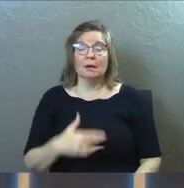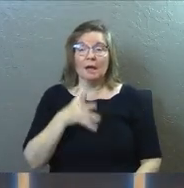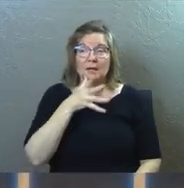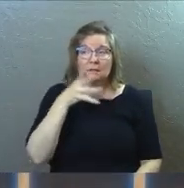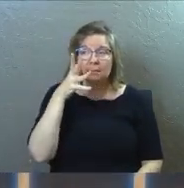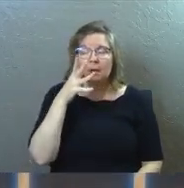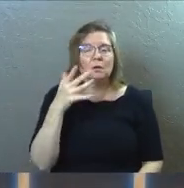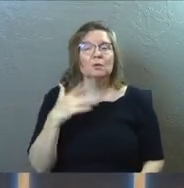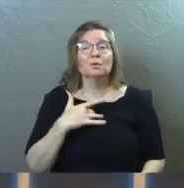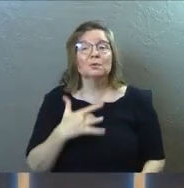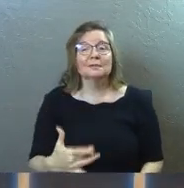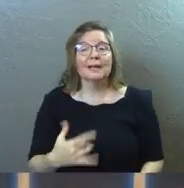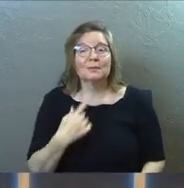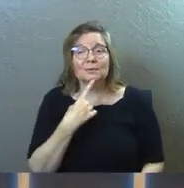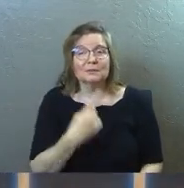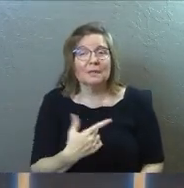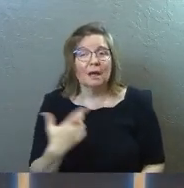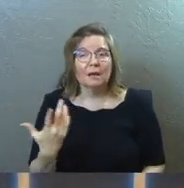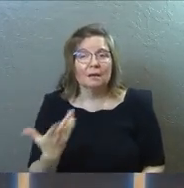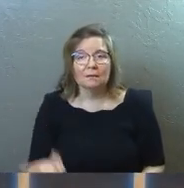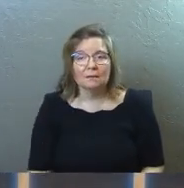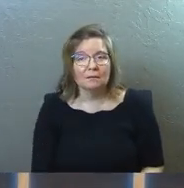as a parent, what are you inclined to say?